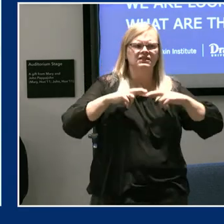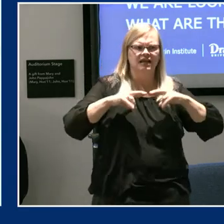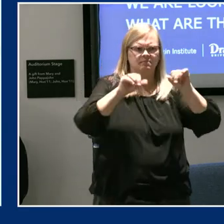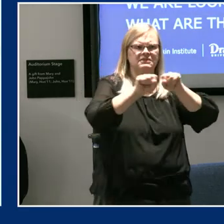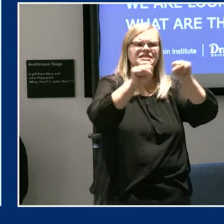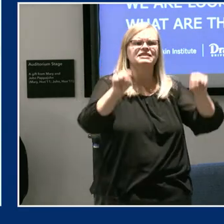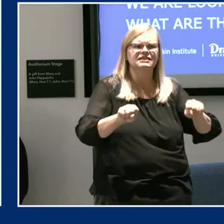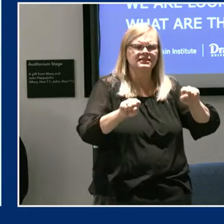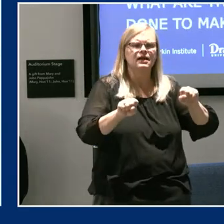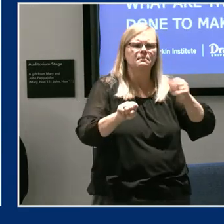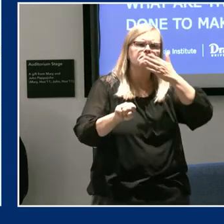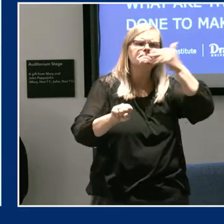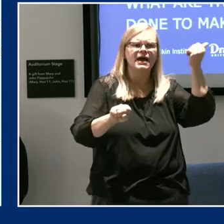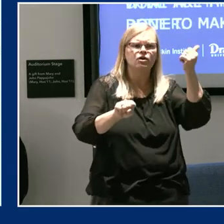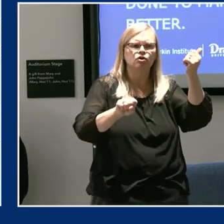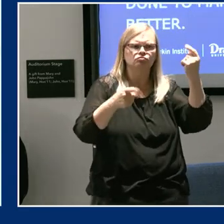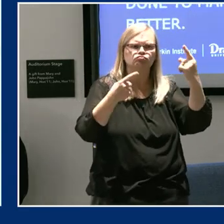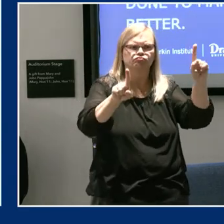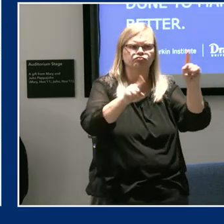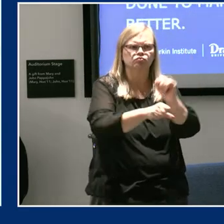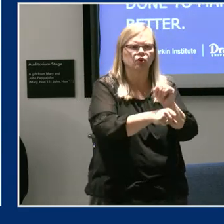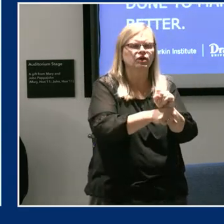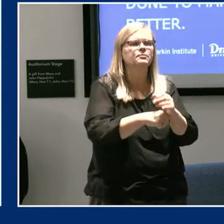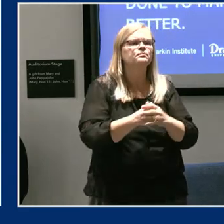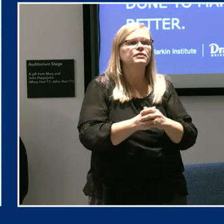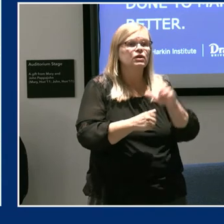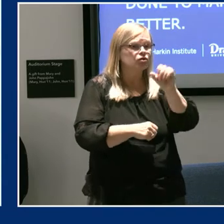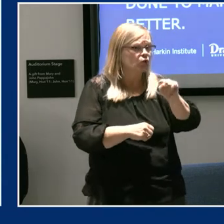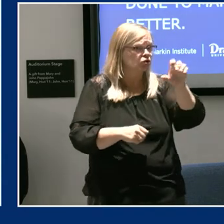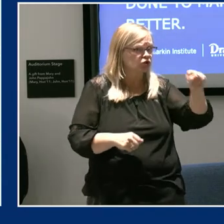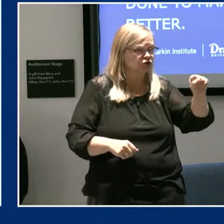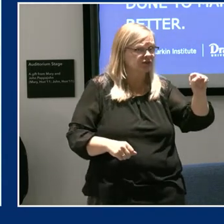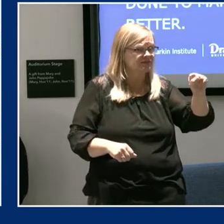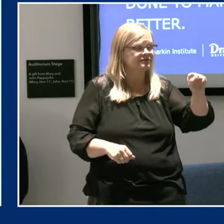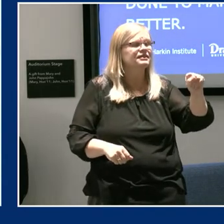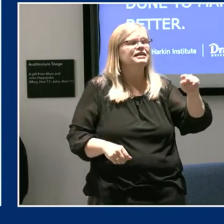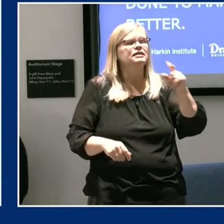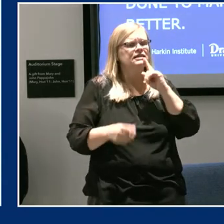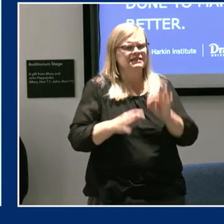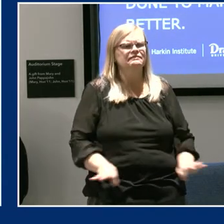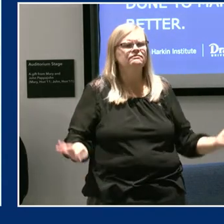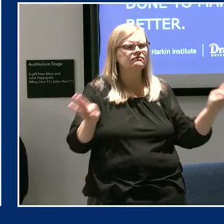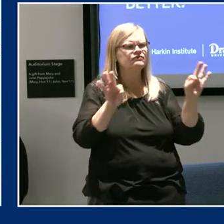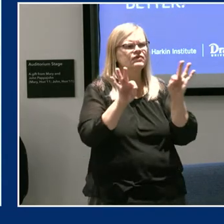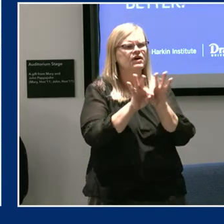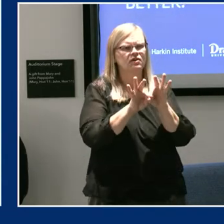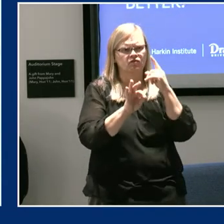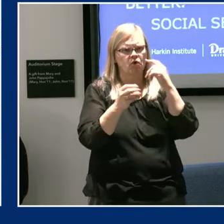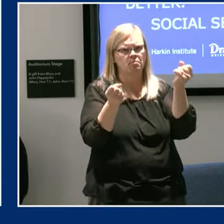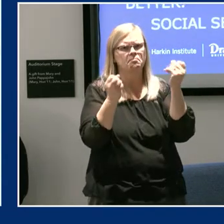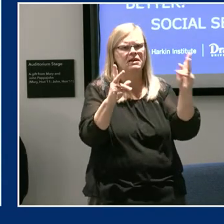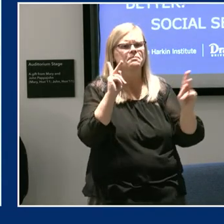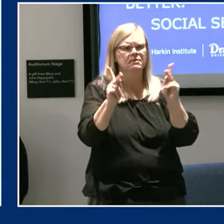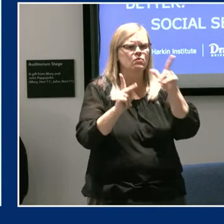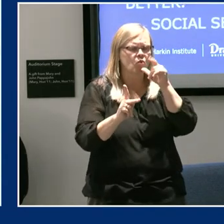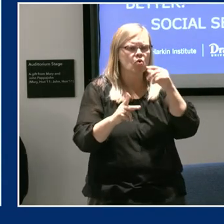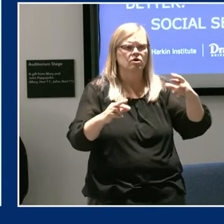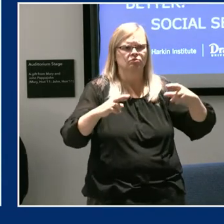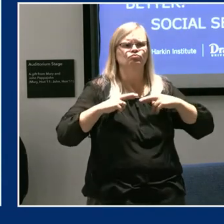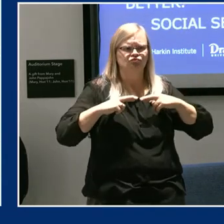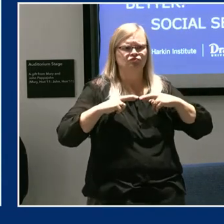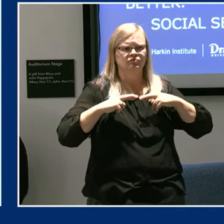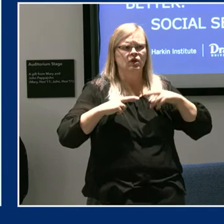work better. Social Security is vital to millions of retirees,